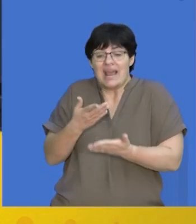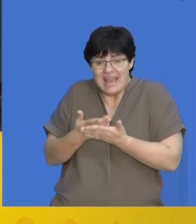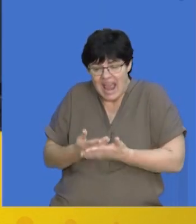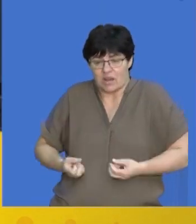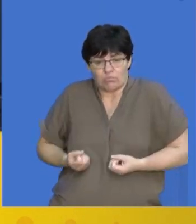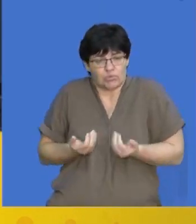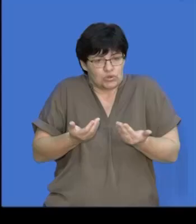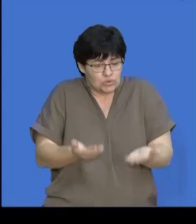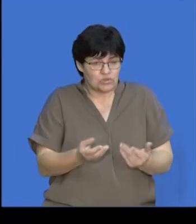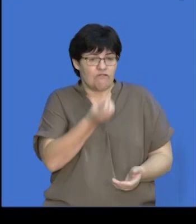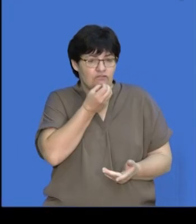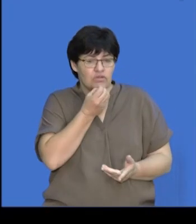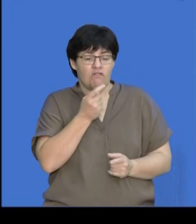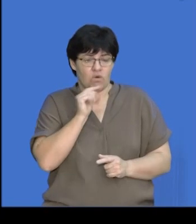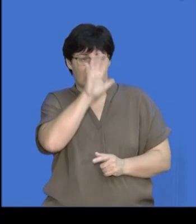growing country.